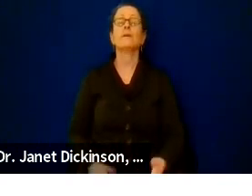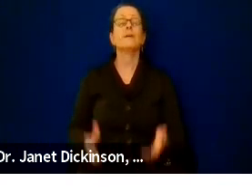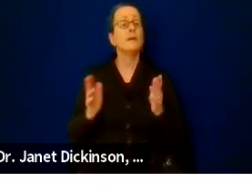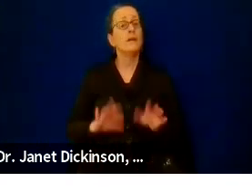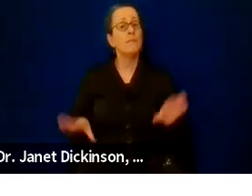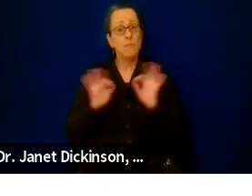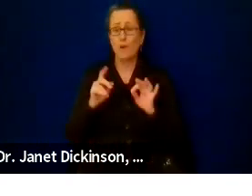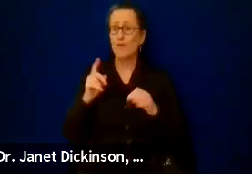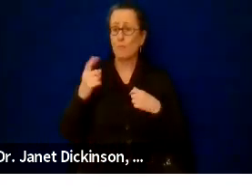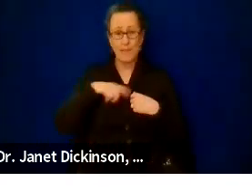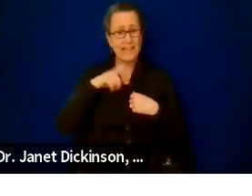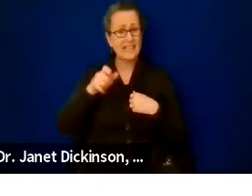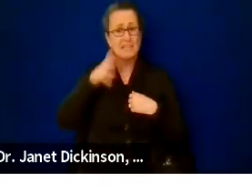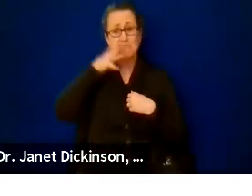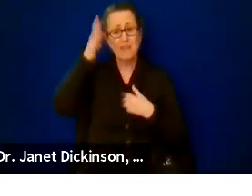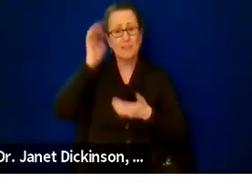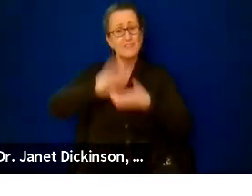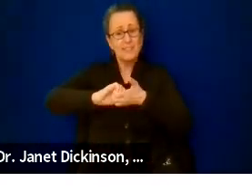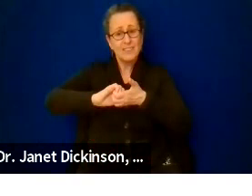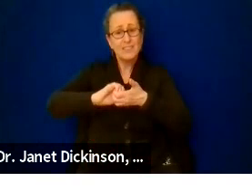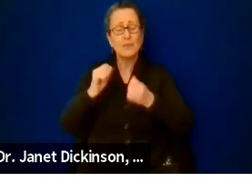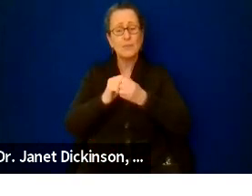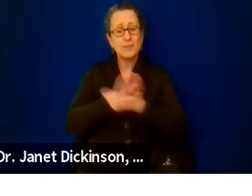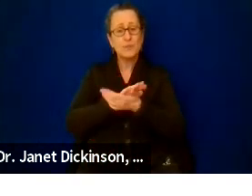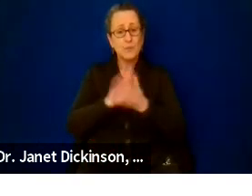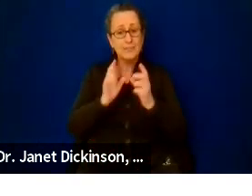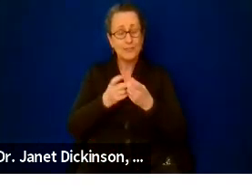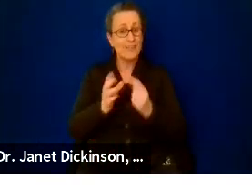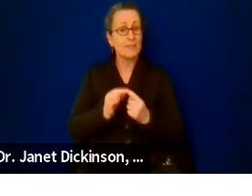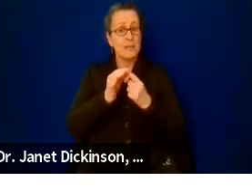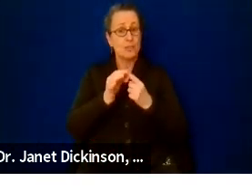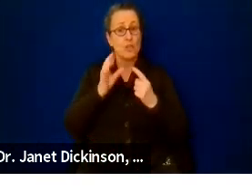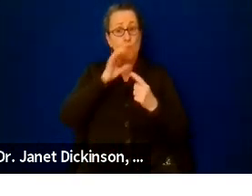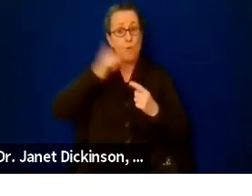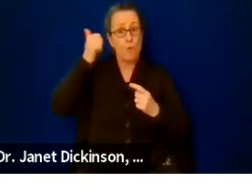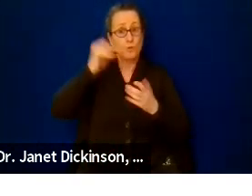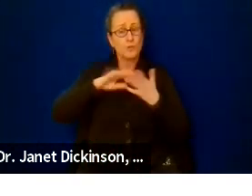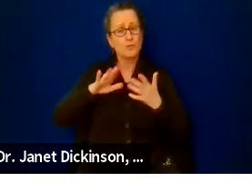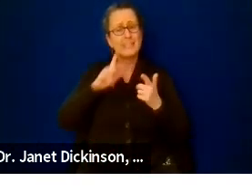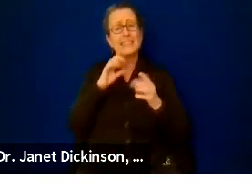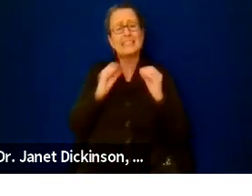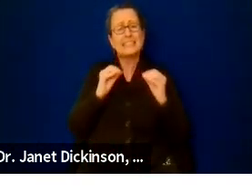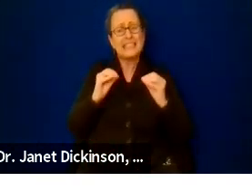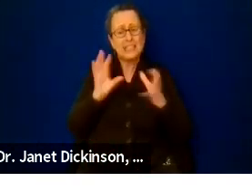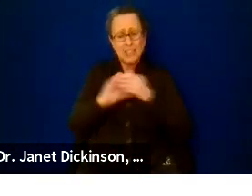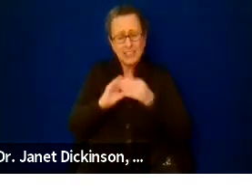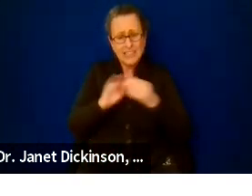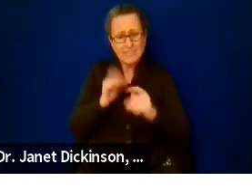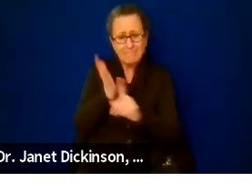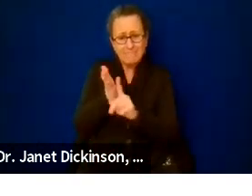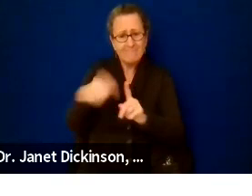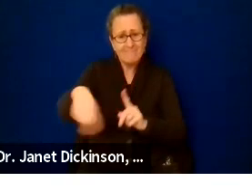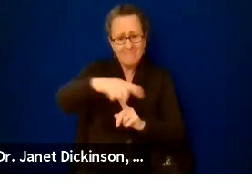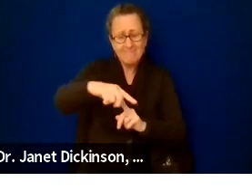on is to, particularly with older students, to really stress personal responsibilities, that this is the key